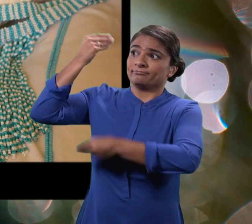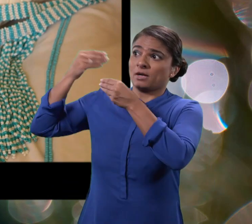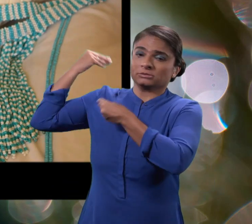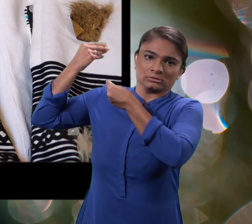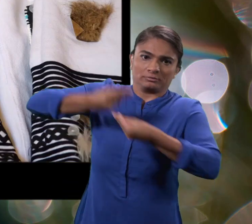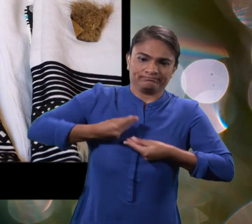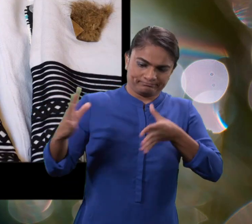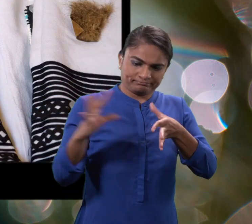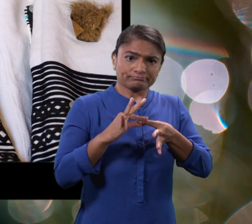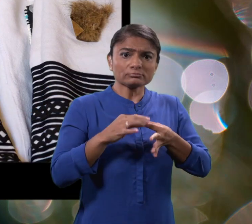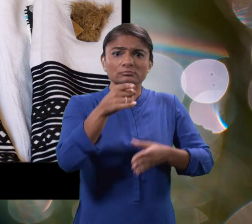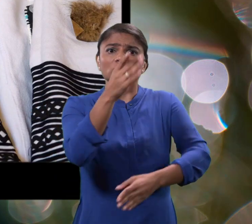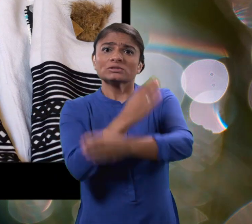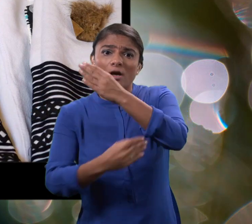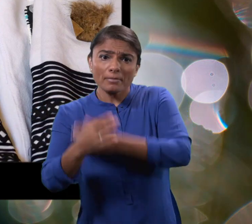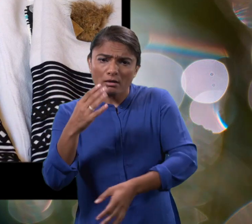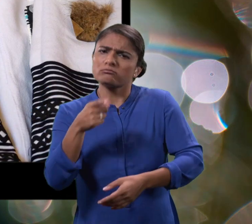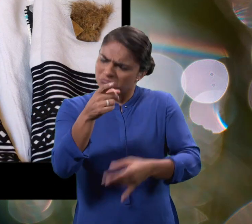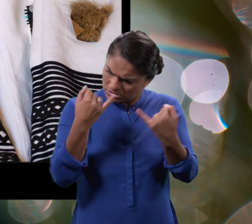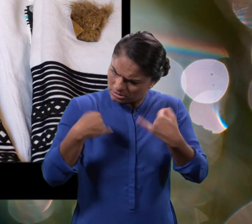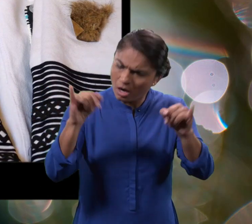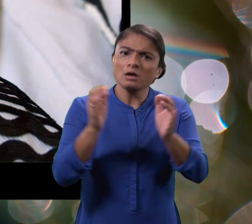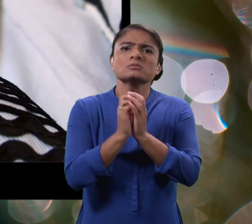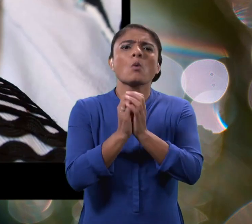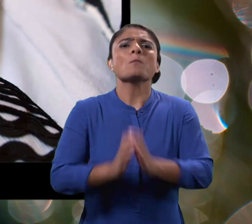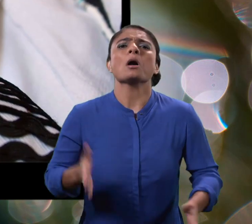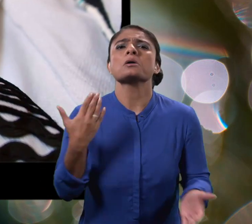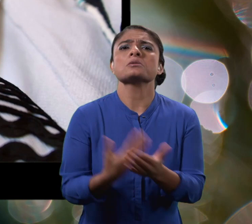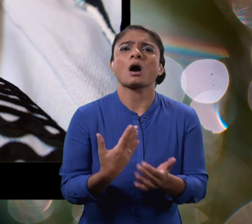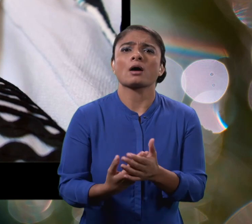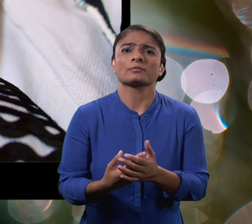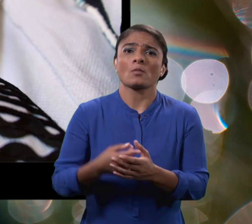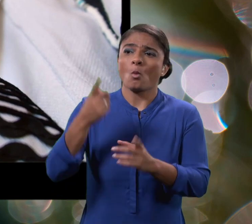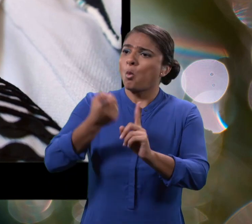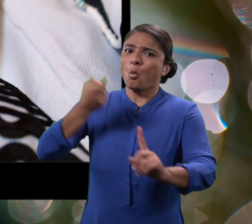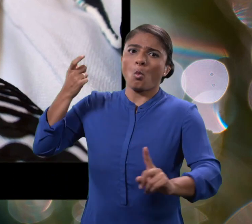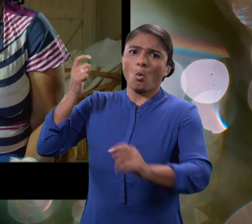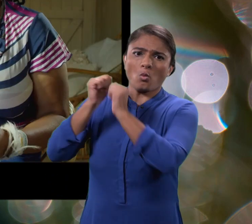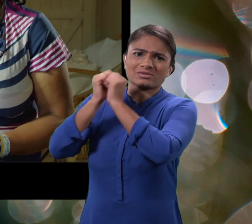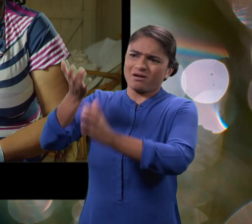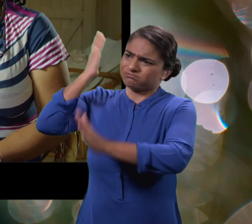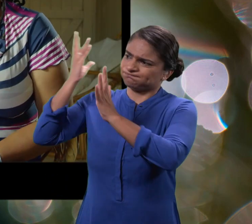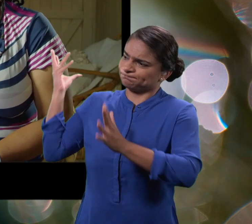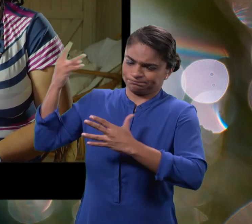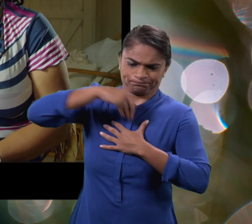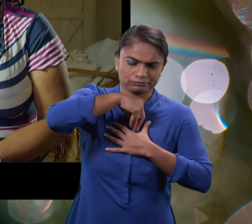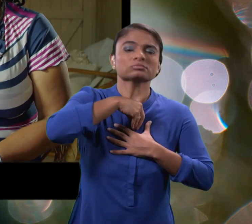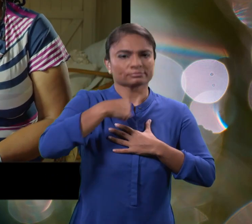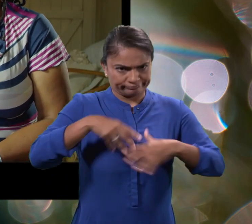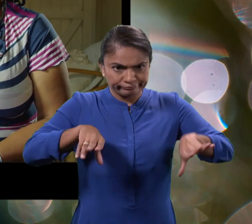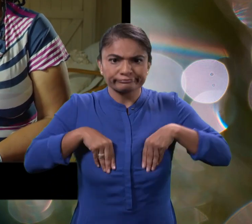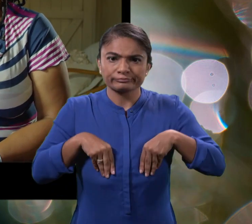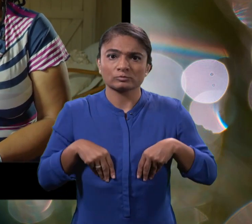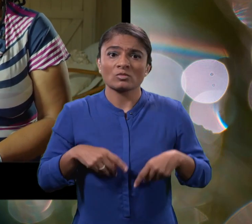kule meko yokuba ungudisability waze ungusangoma, yamkela uba sangoma kwakho. Izinto